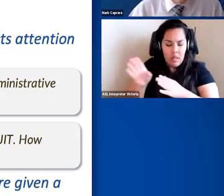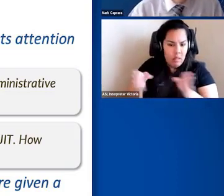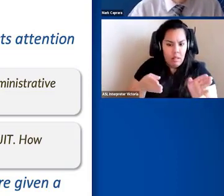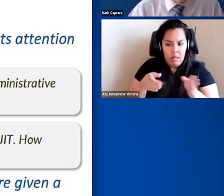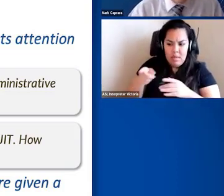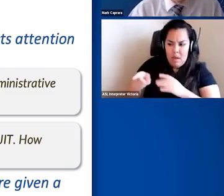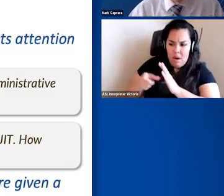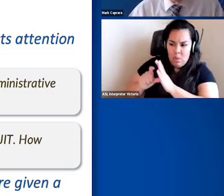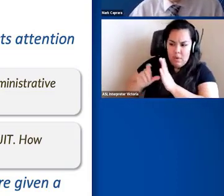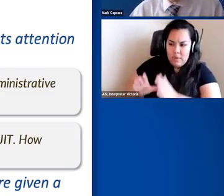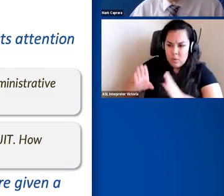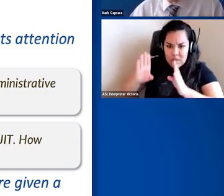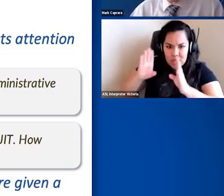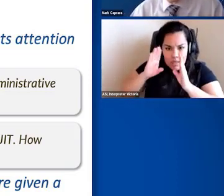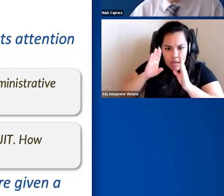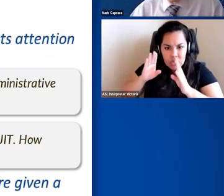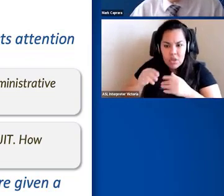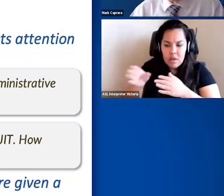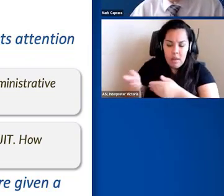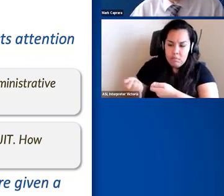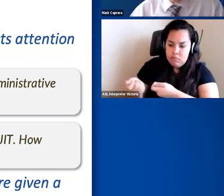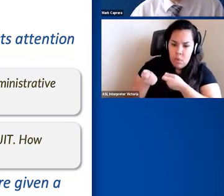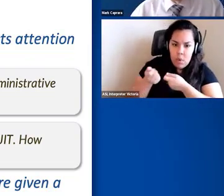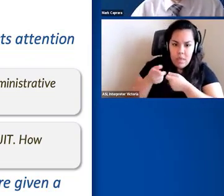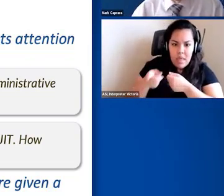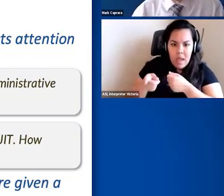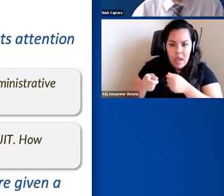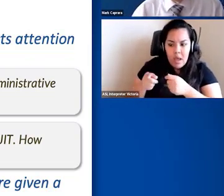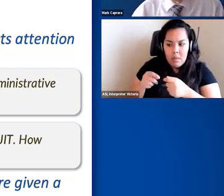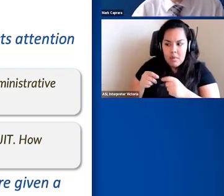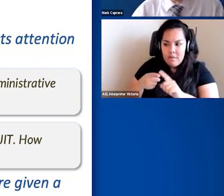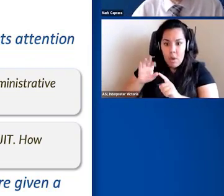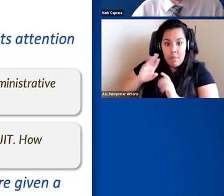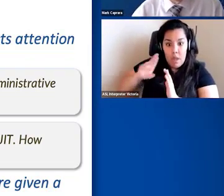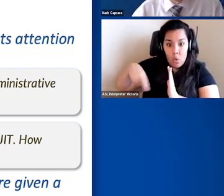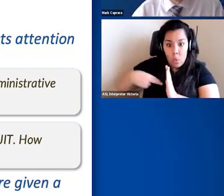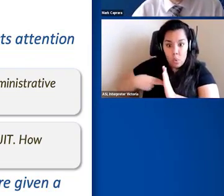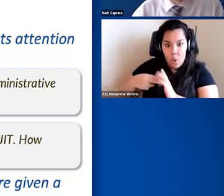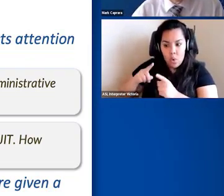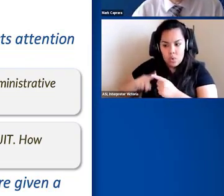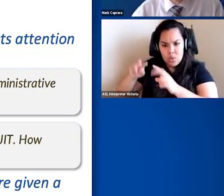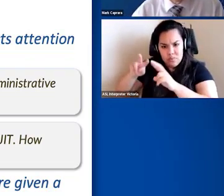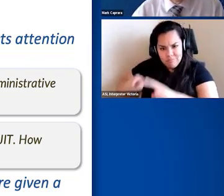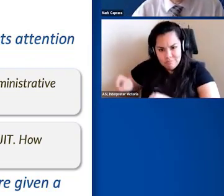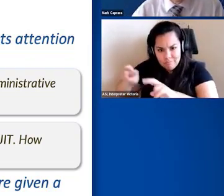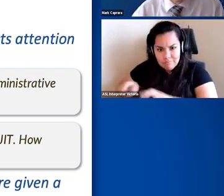attention away from the critical primary role to evaluate scientific merit.